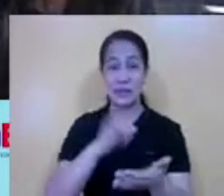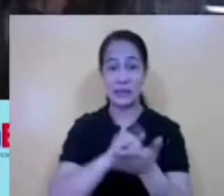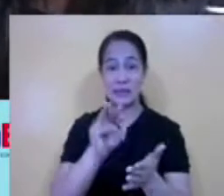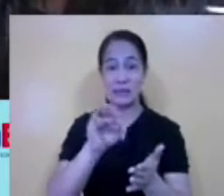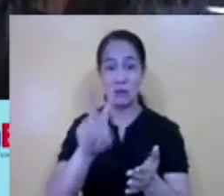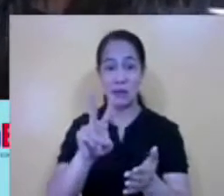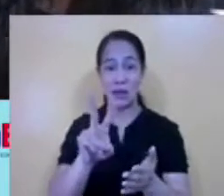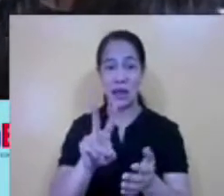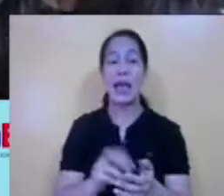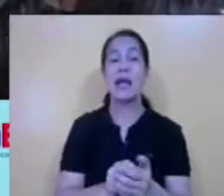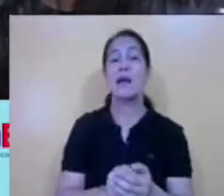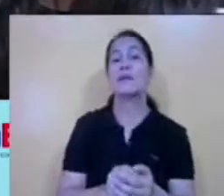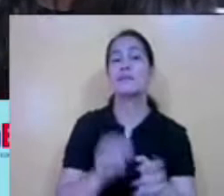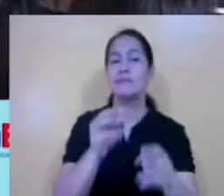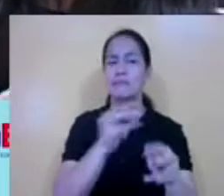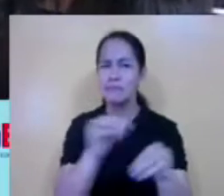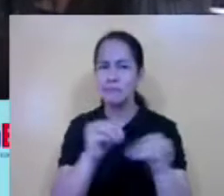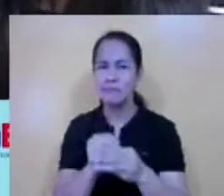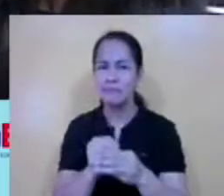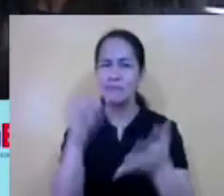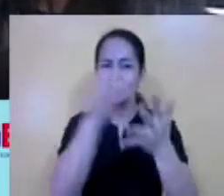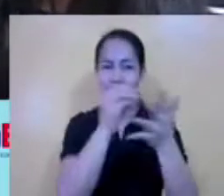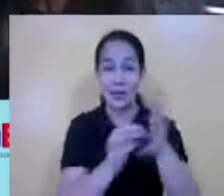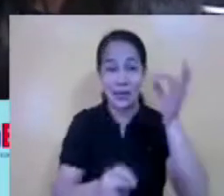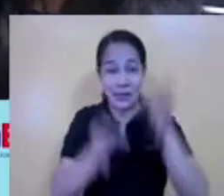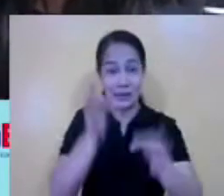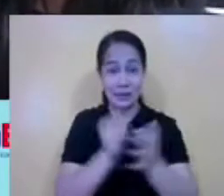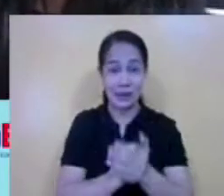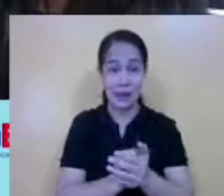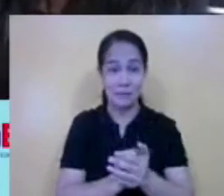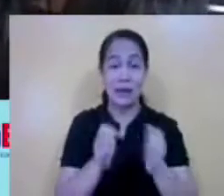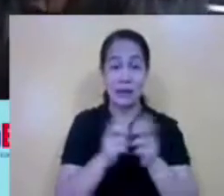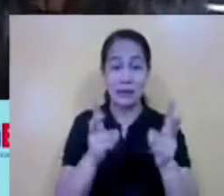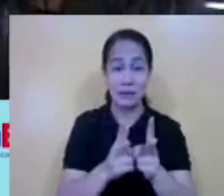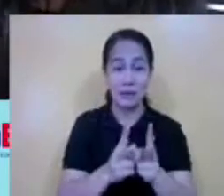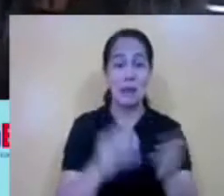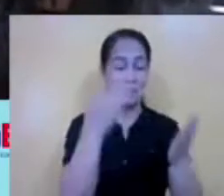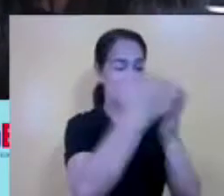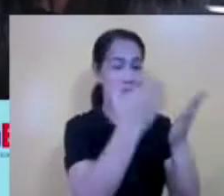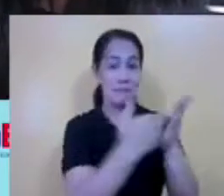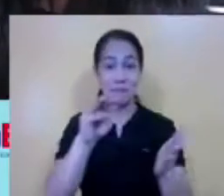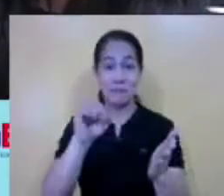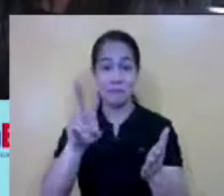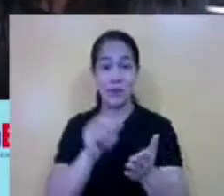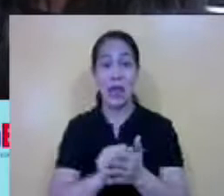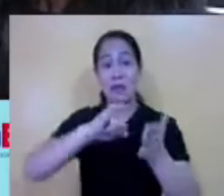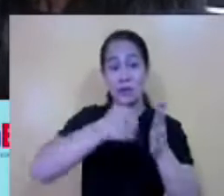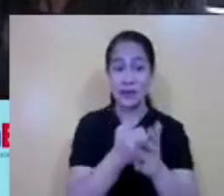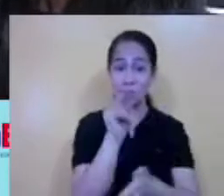specific performance indicator. So even if you have all the listed MOVs, you just need to present the one